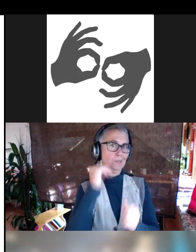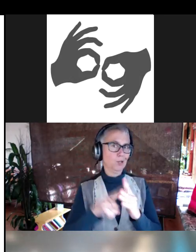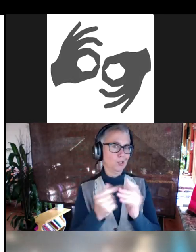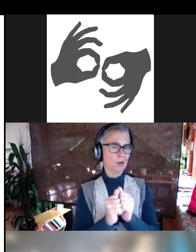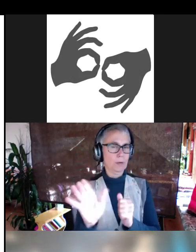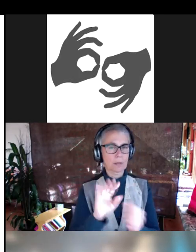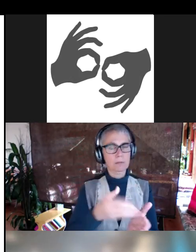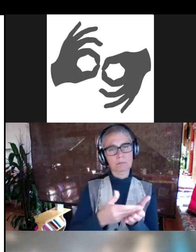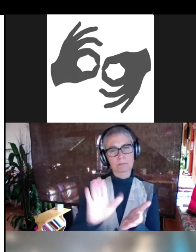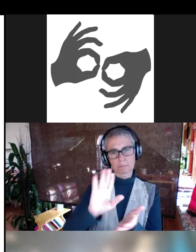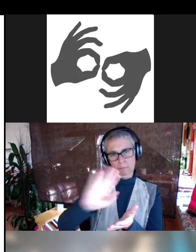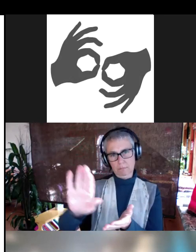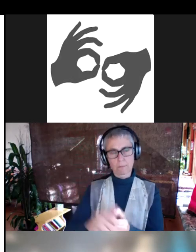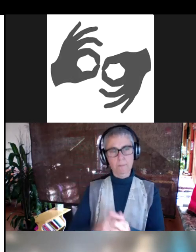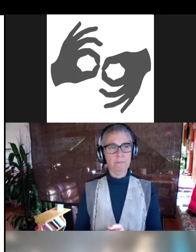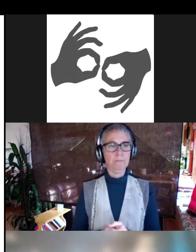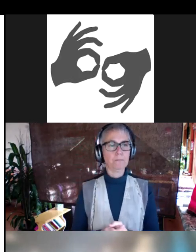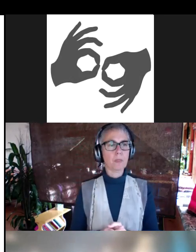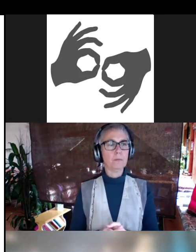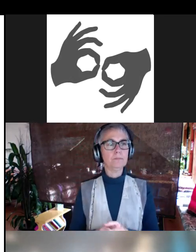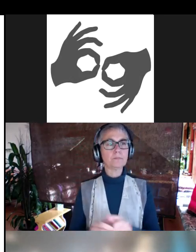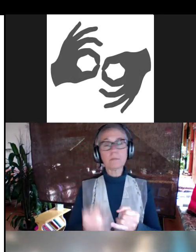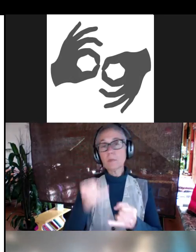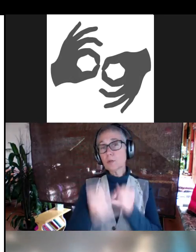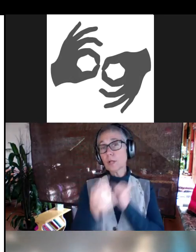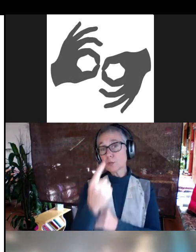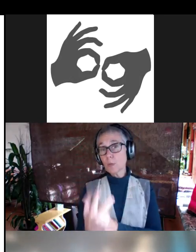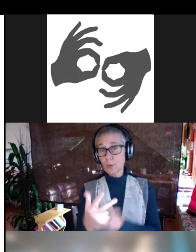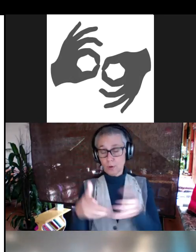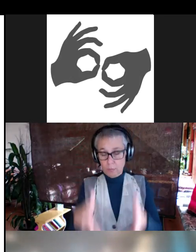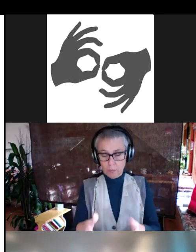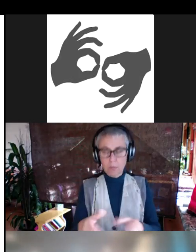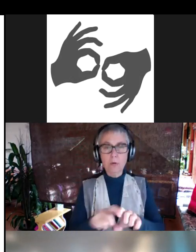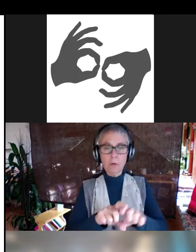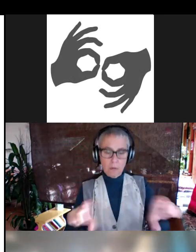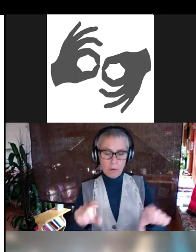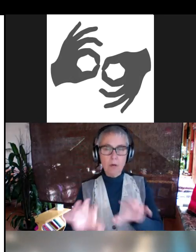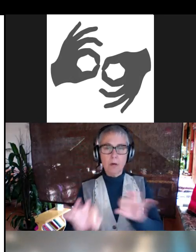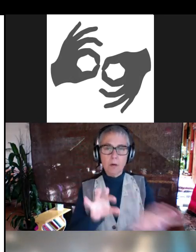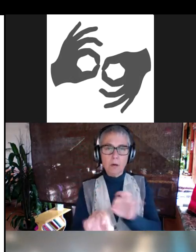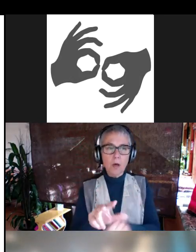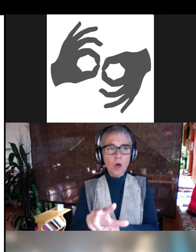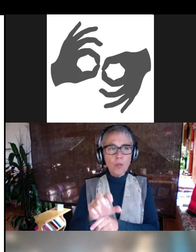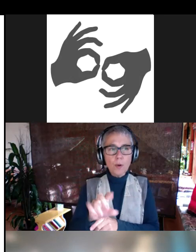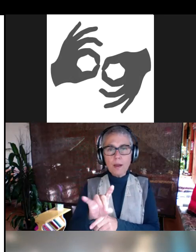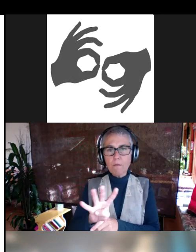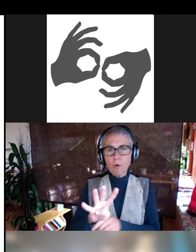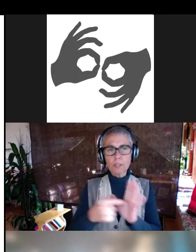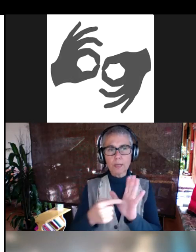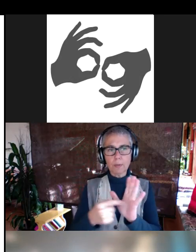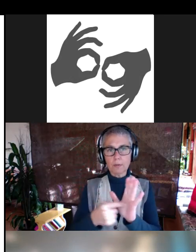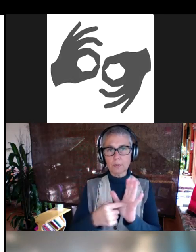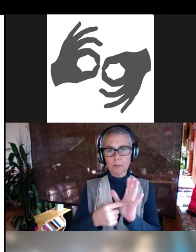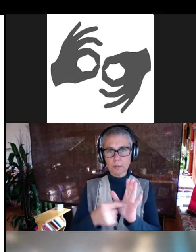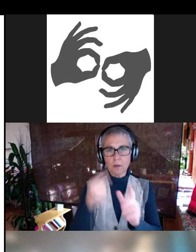And then from this bottom 1/3 of variance, we're going to sample 384 samples for training data. 50% will be